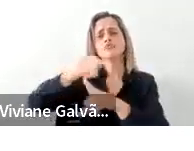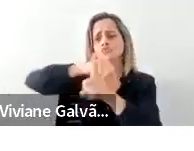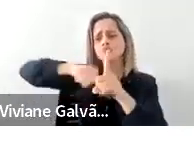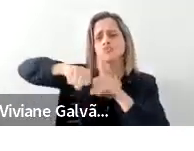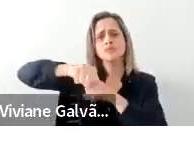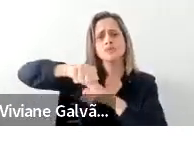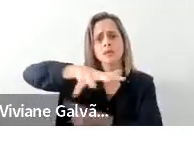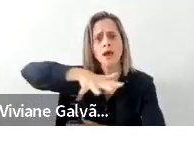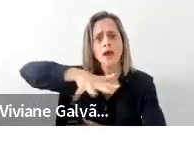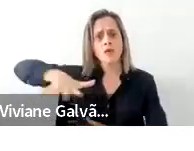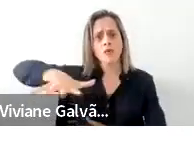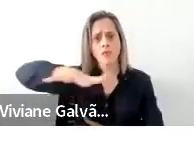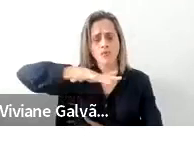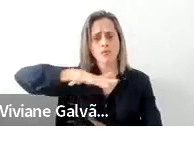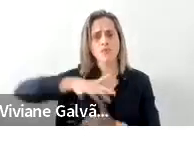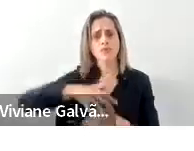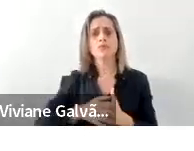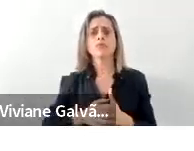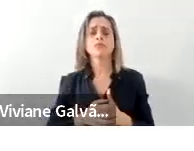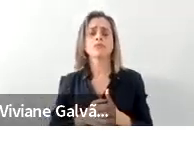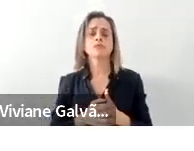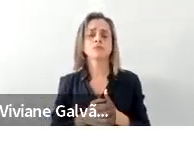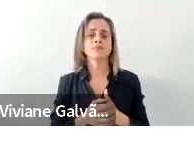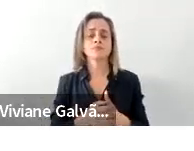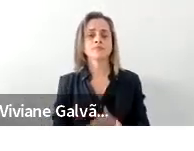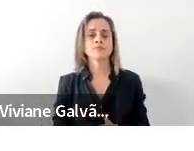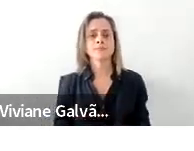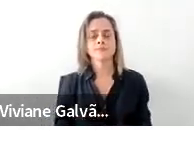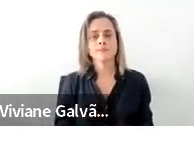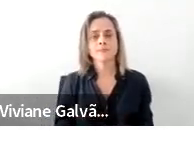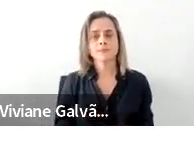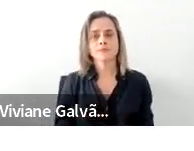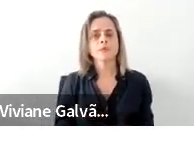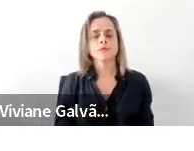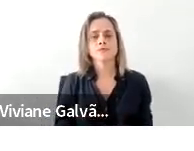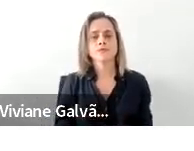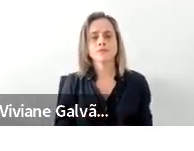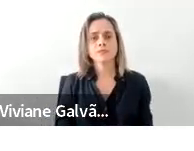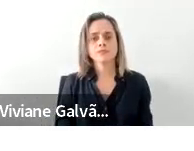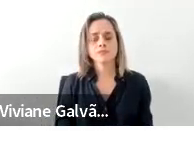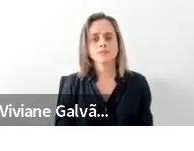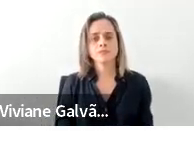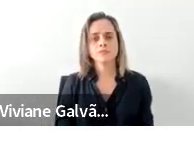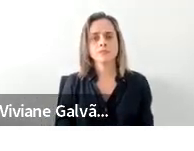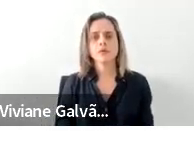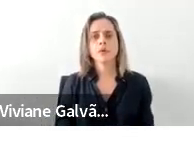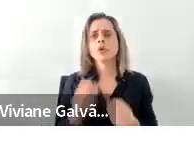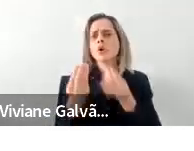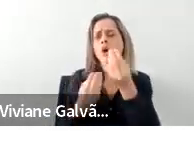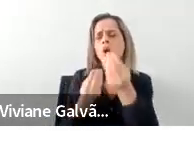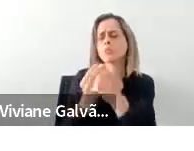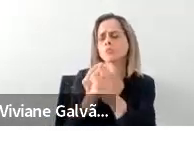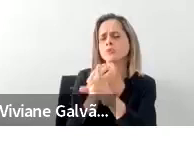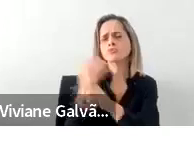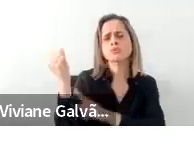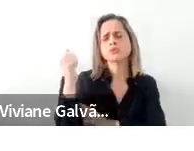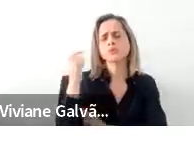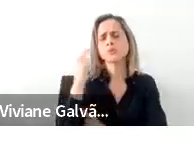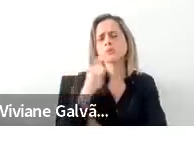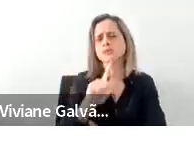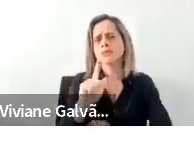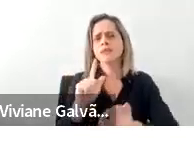master key of a general historico-philosophical theory whose supreme virtue consists in